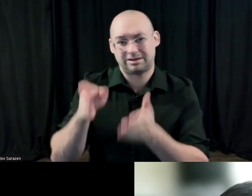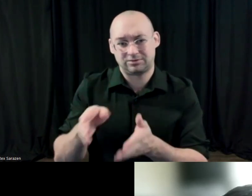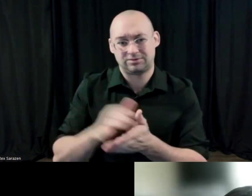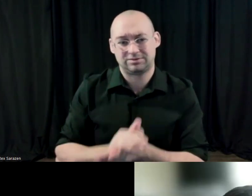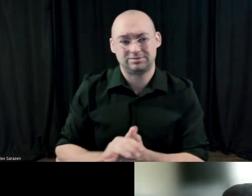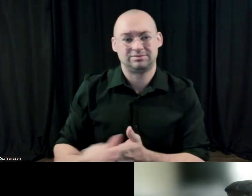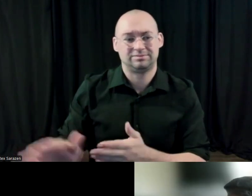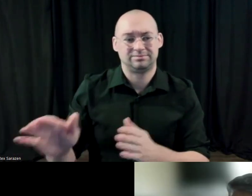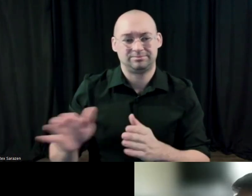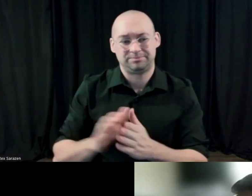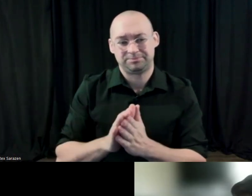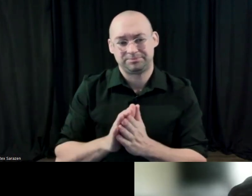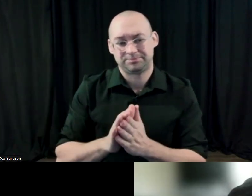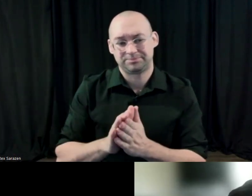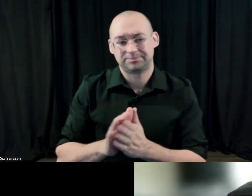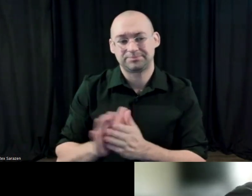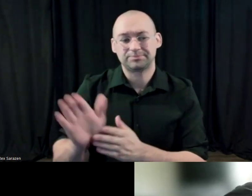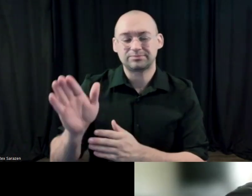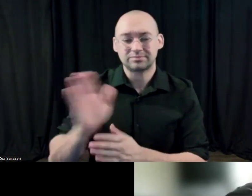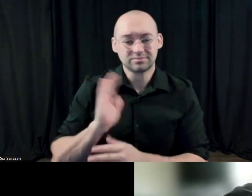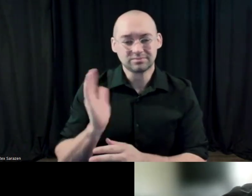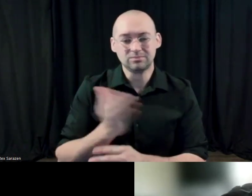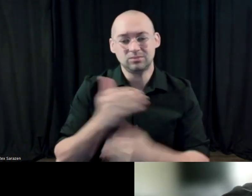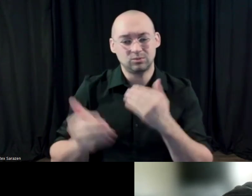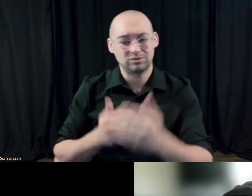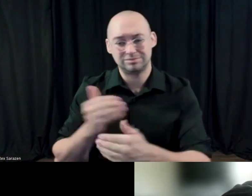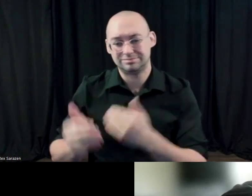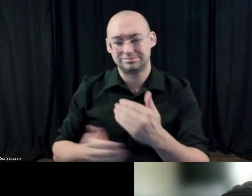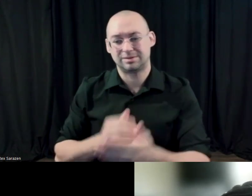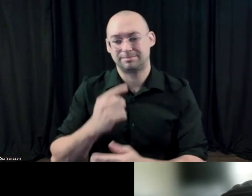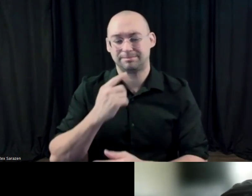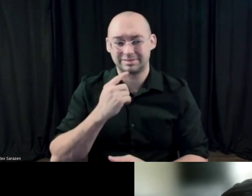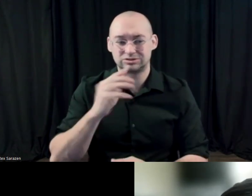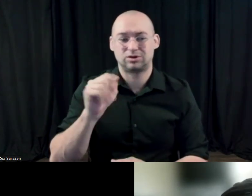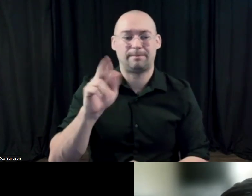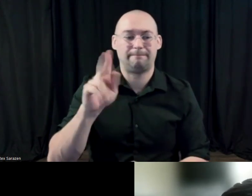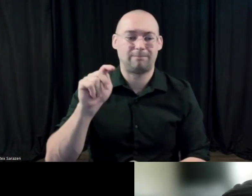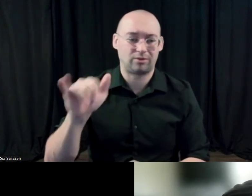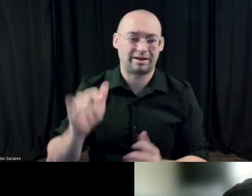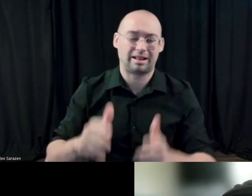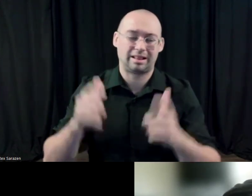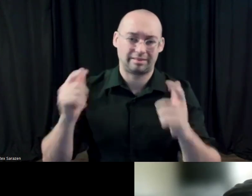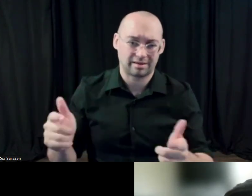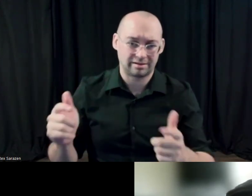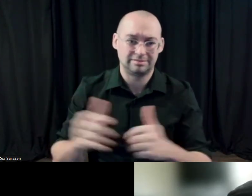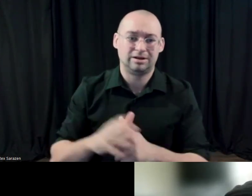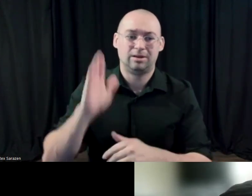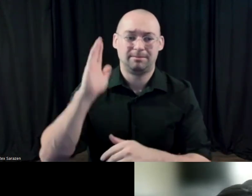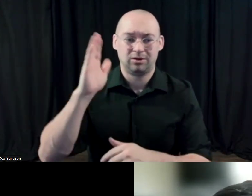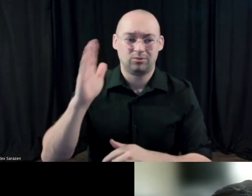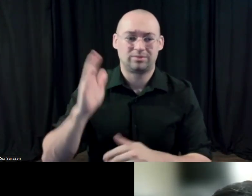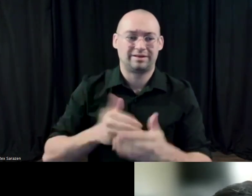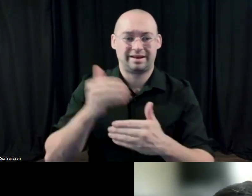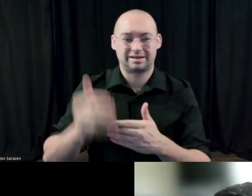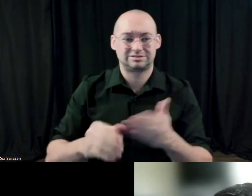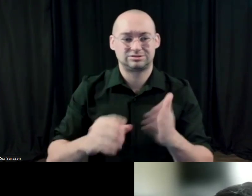Alex. We are going to miss Marty tremendously, but we'll know that this next chapter, spending time